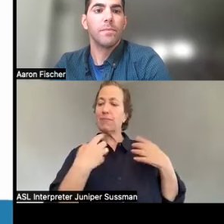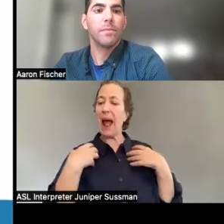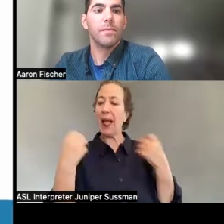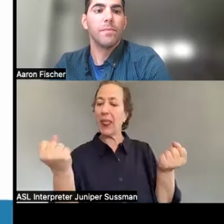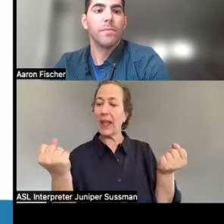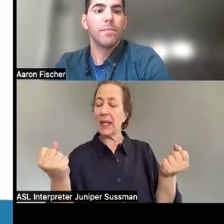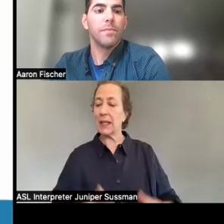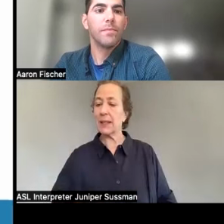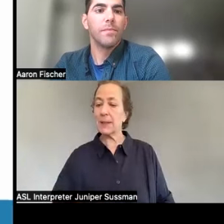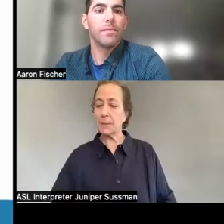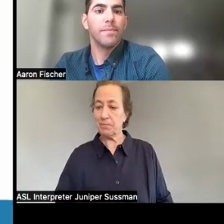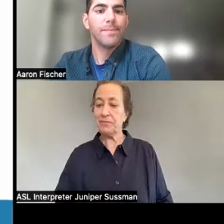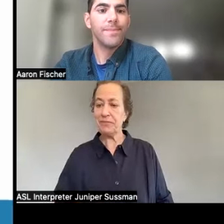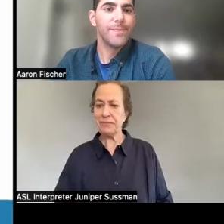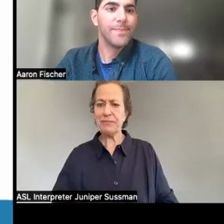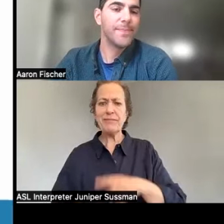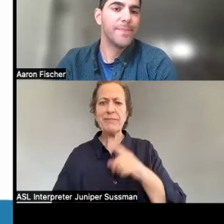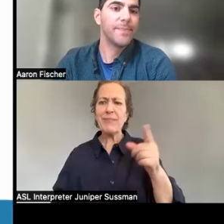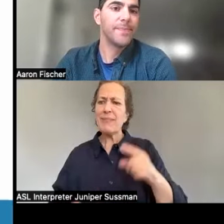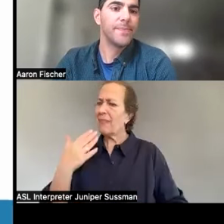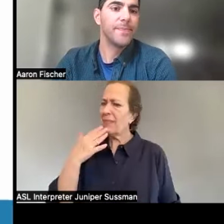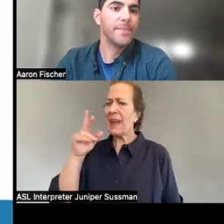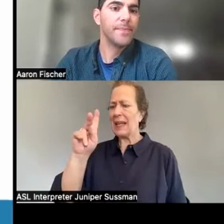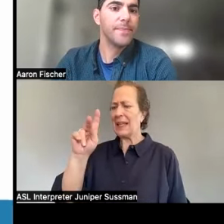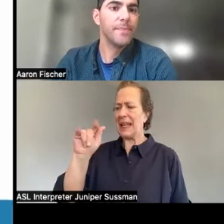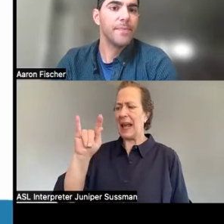Great. Thank you for that.